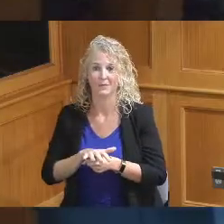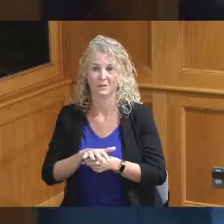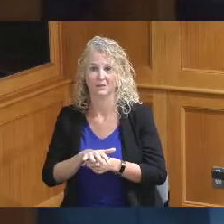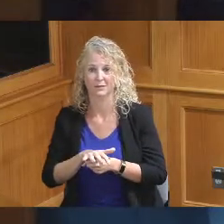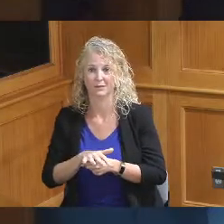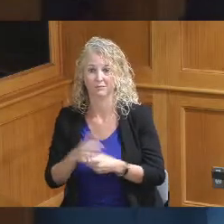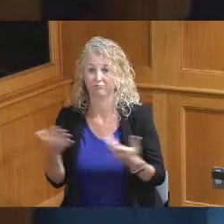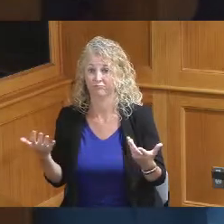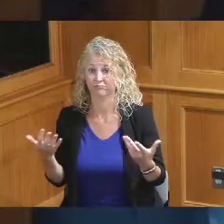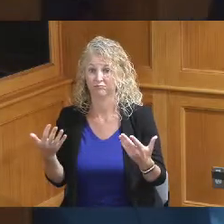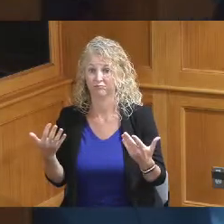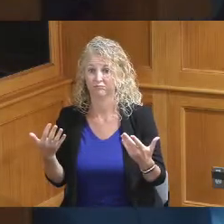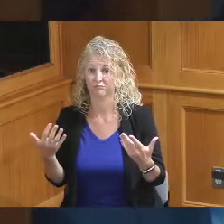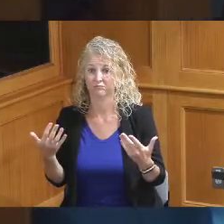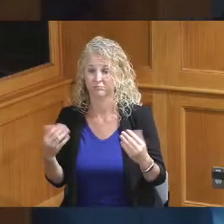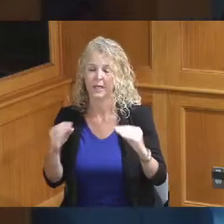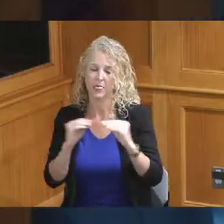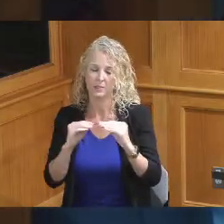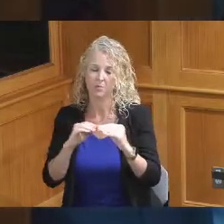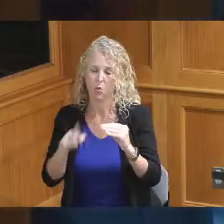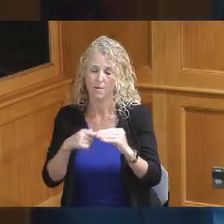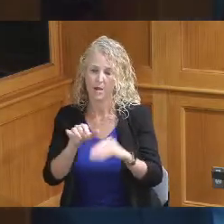And there's more who add about that.